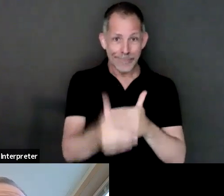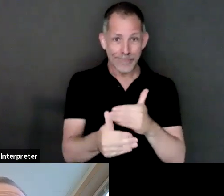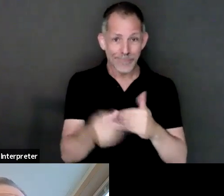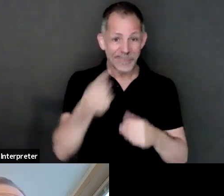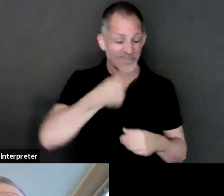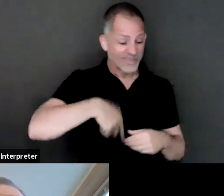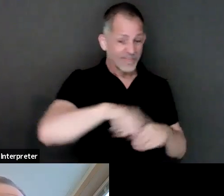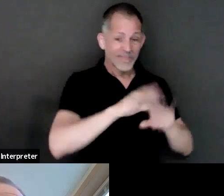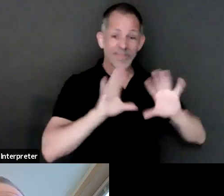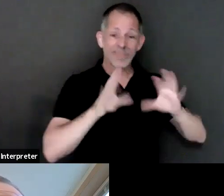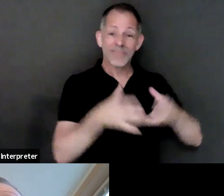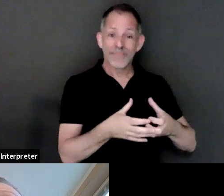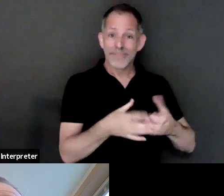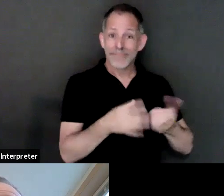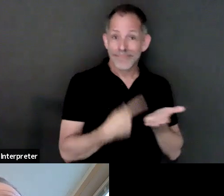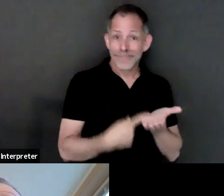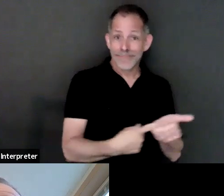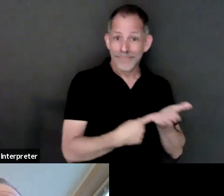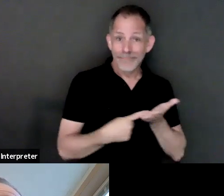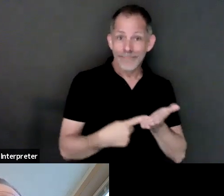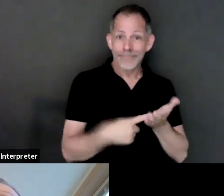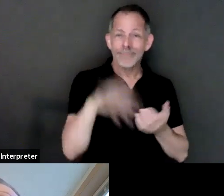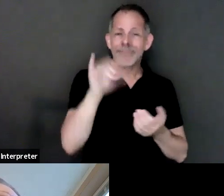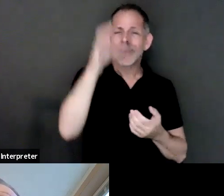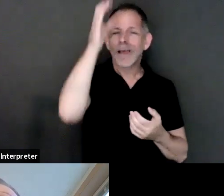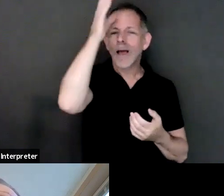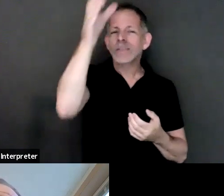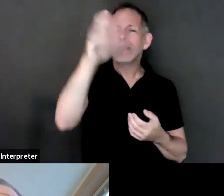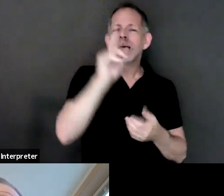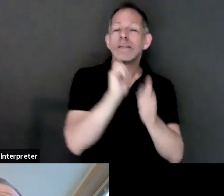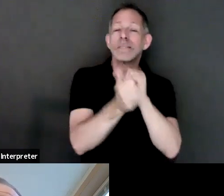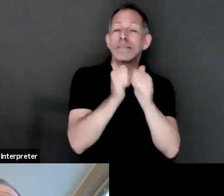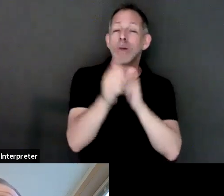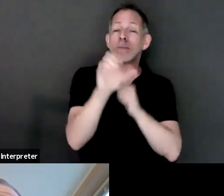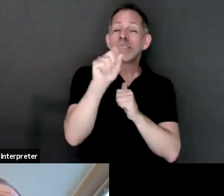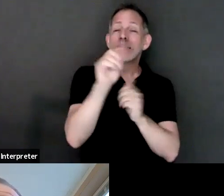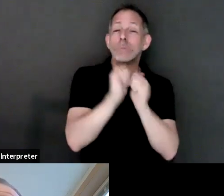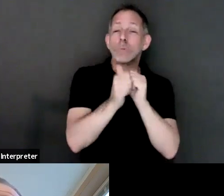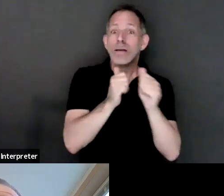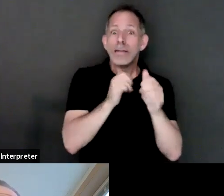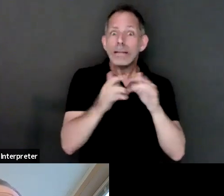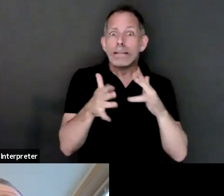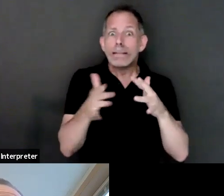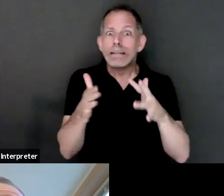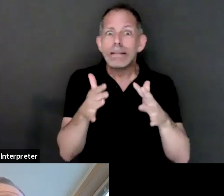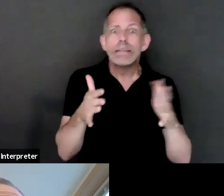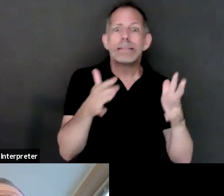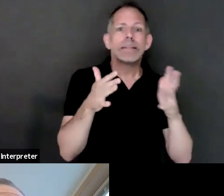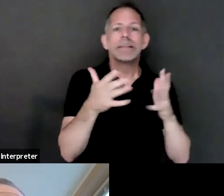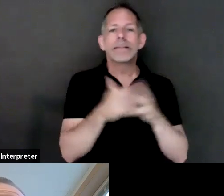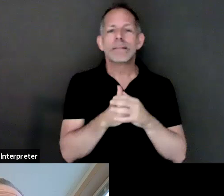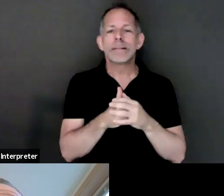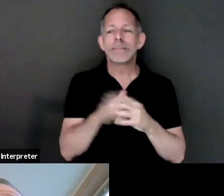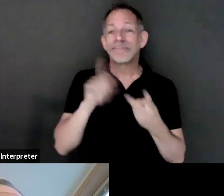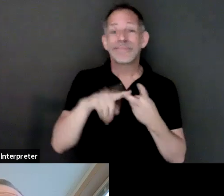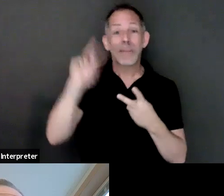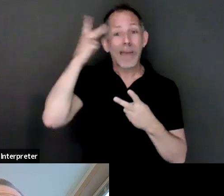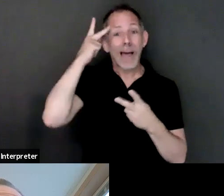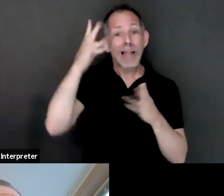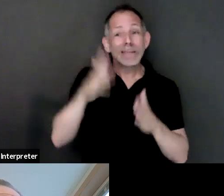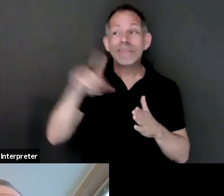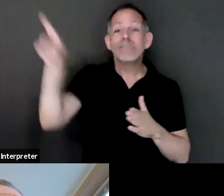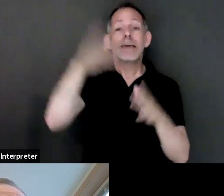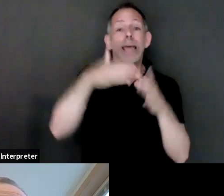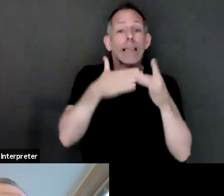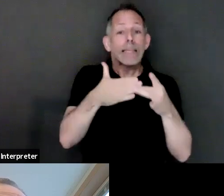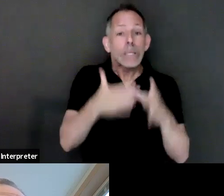And our elected officials generally lead the way on things like that have branching impacts throughout